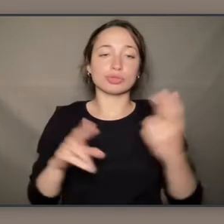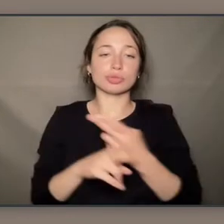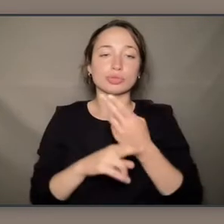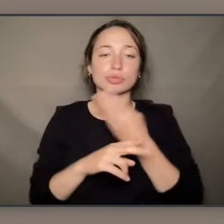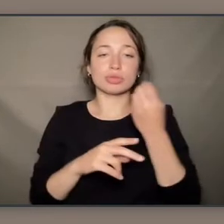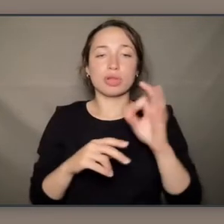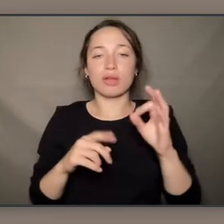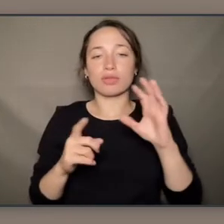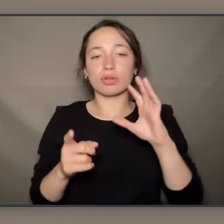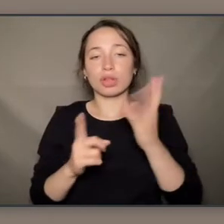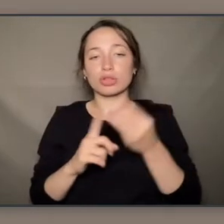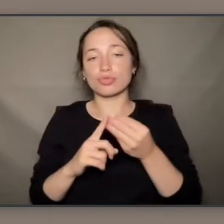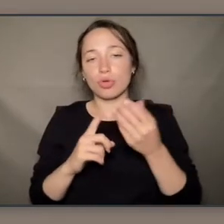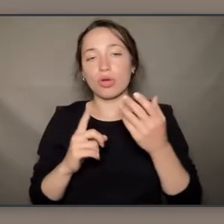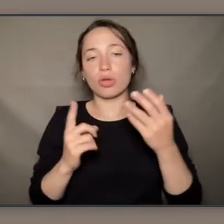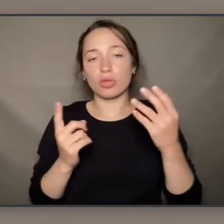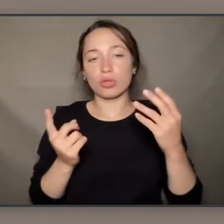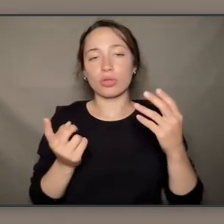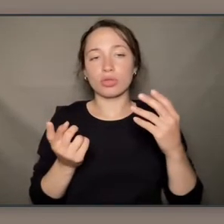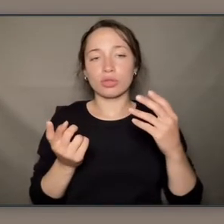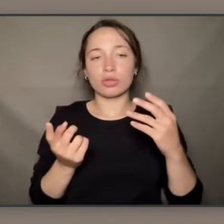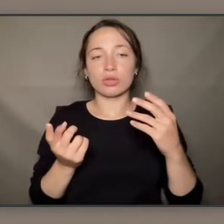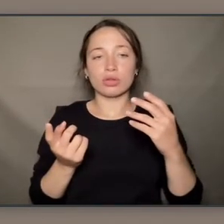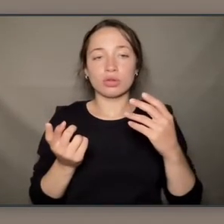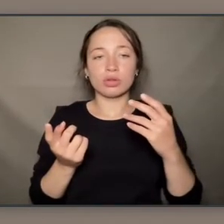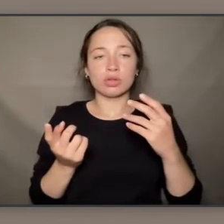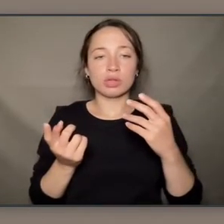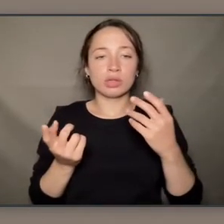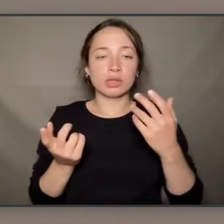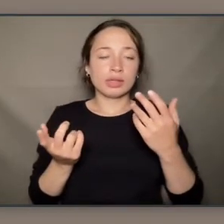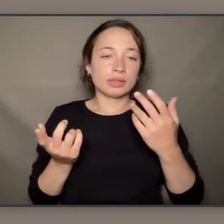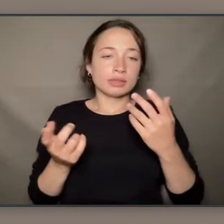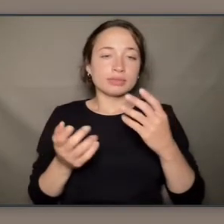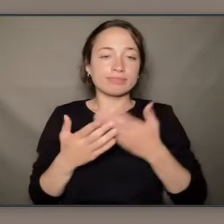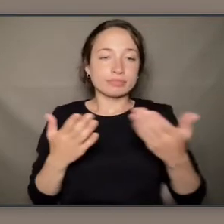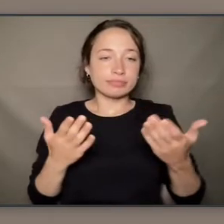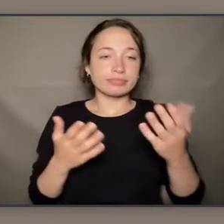a commercialization of cultural relics, artifacts,